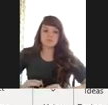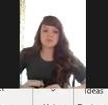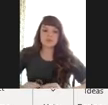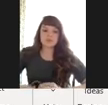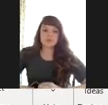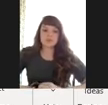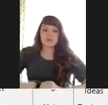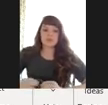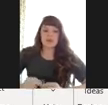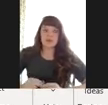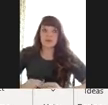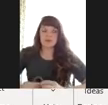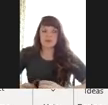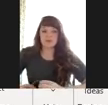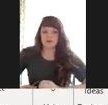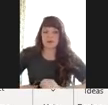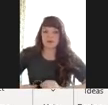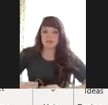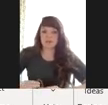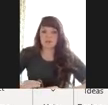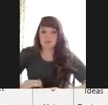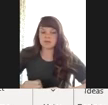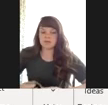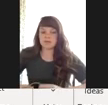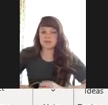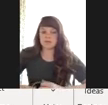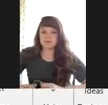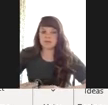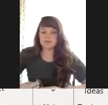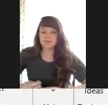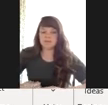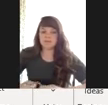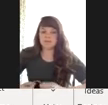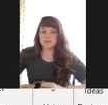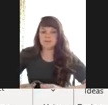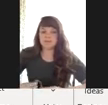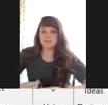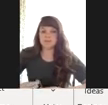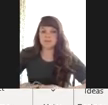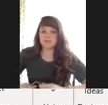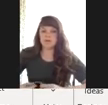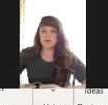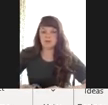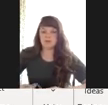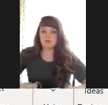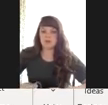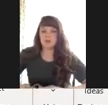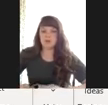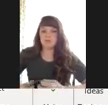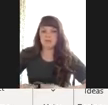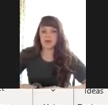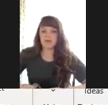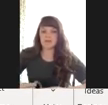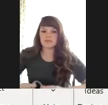Okay. That would be experience. Because it says we're still helpless. Still helpless. And